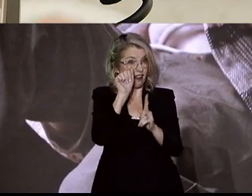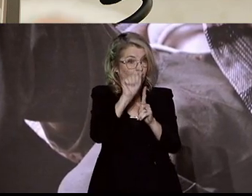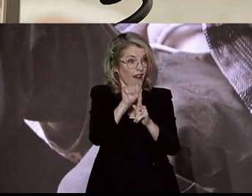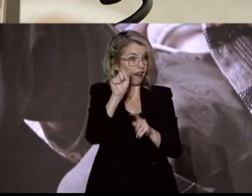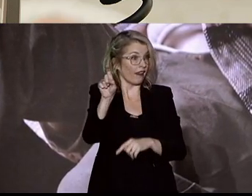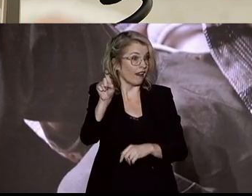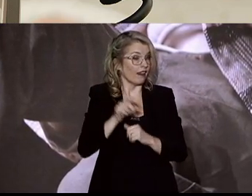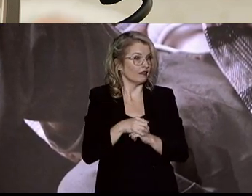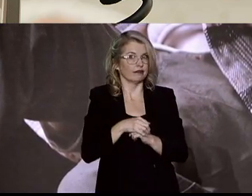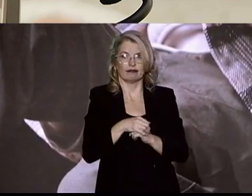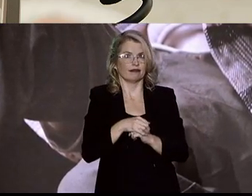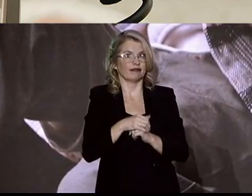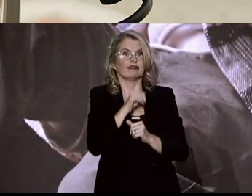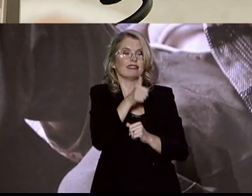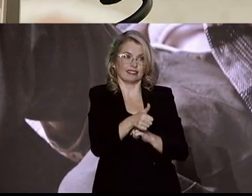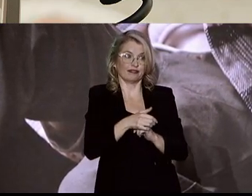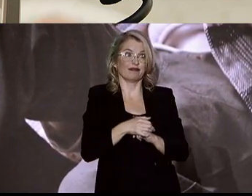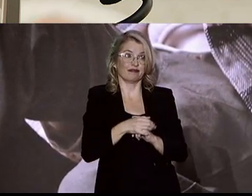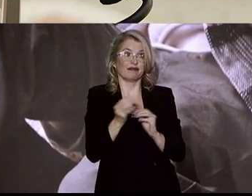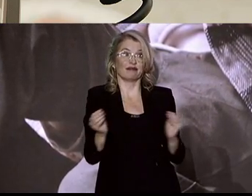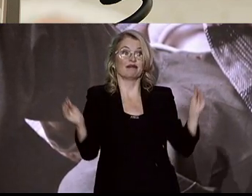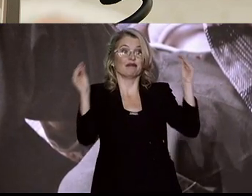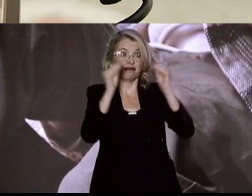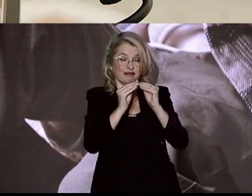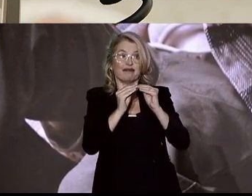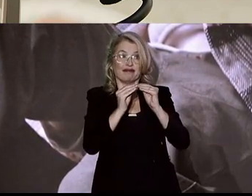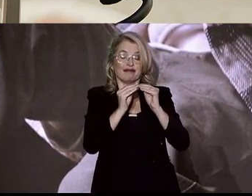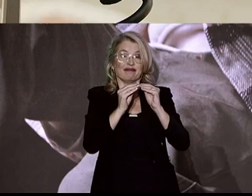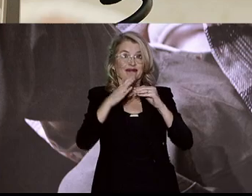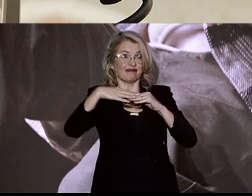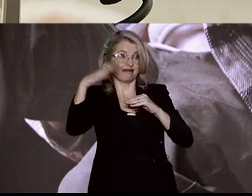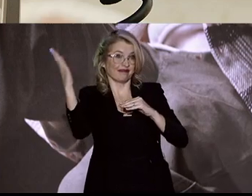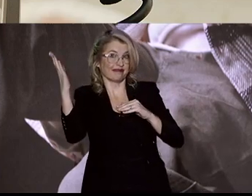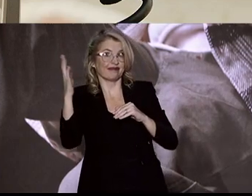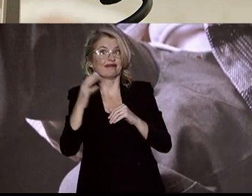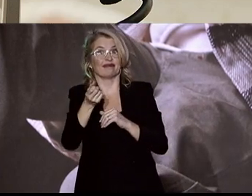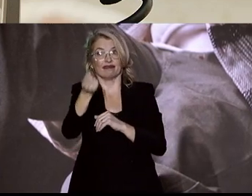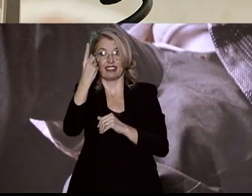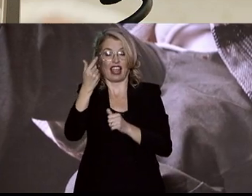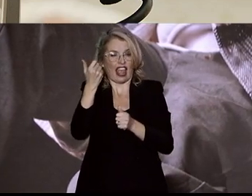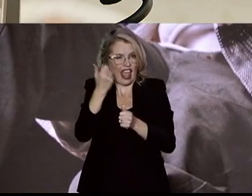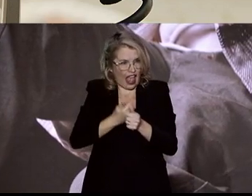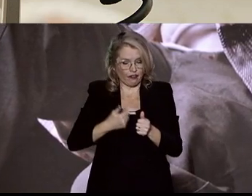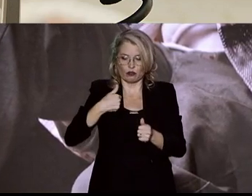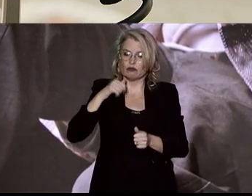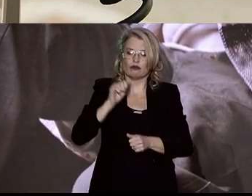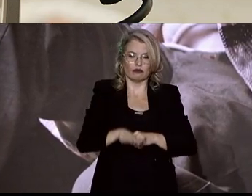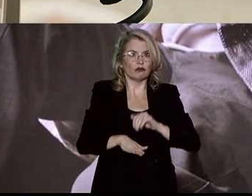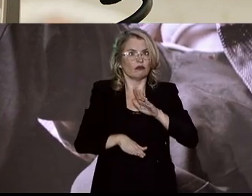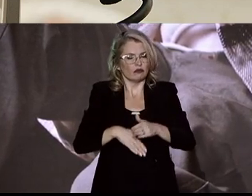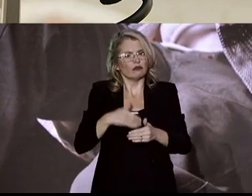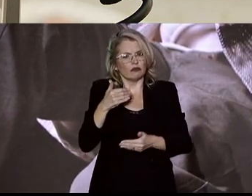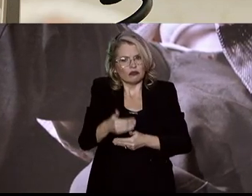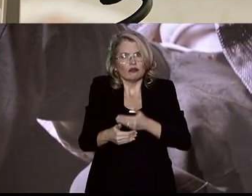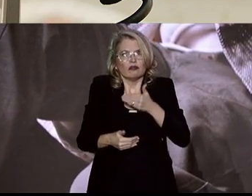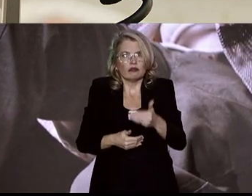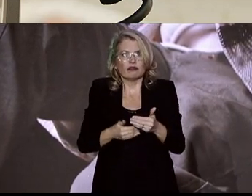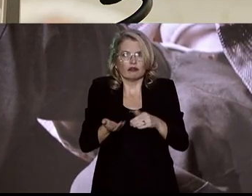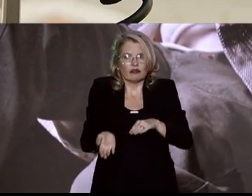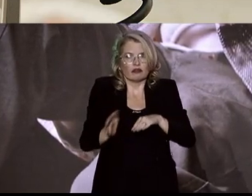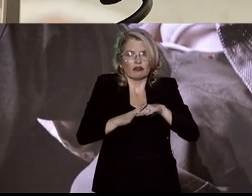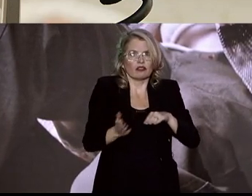gimmick. Well, it's actually more than that. Every step we make toward increasing